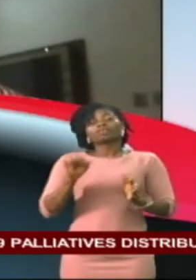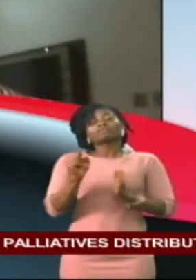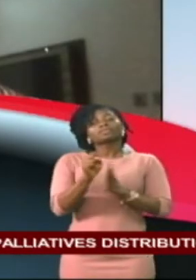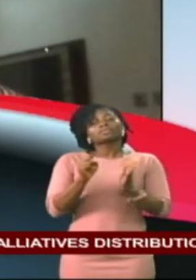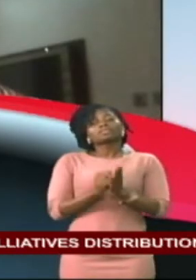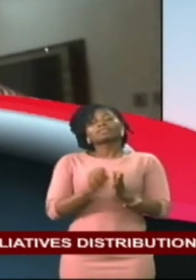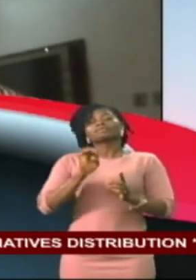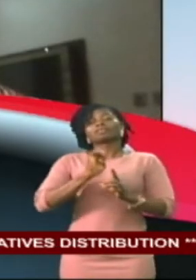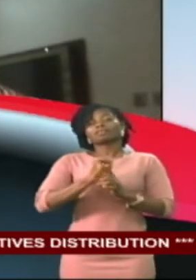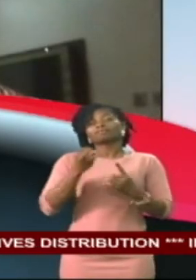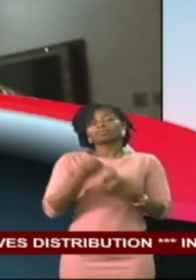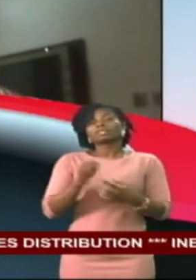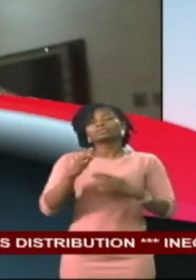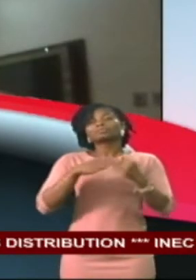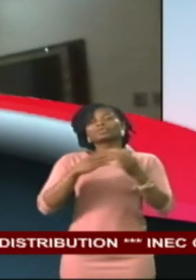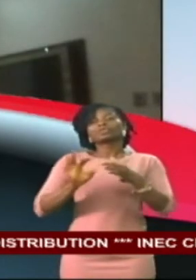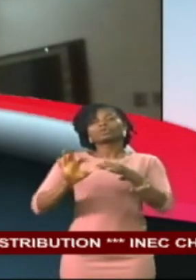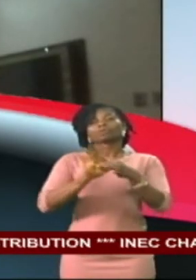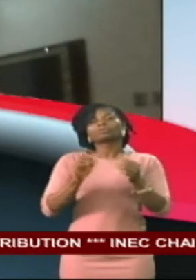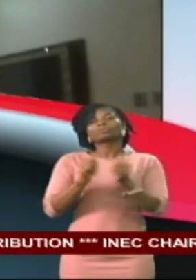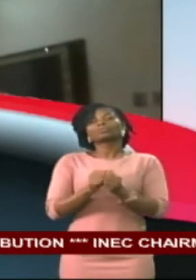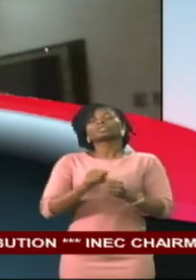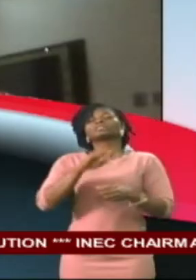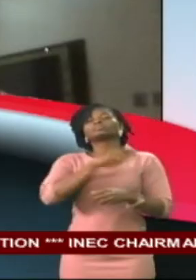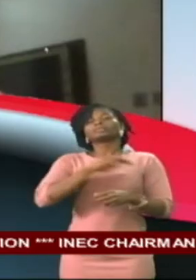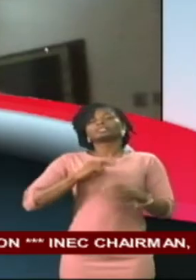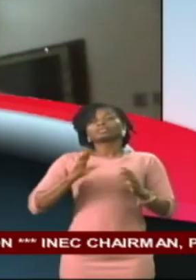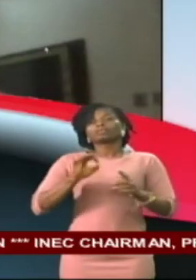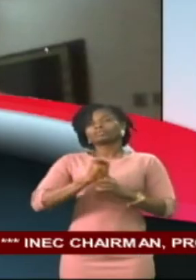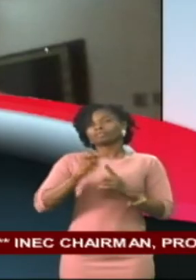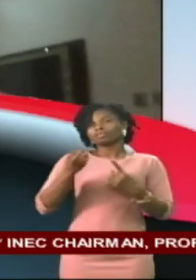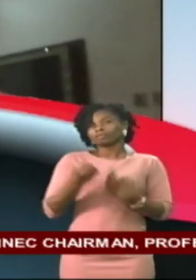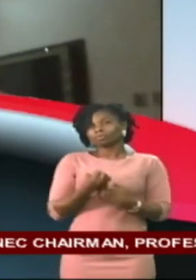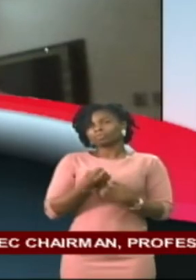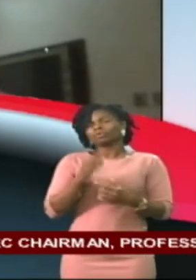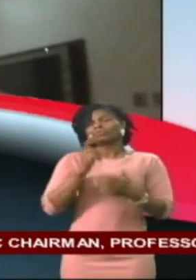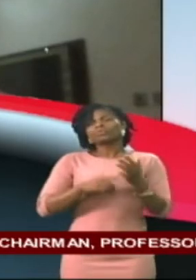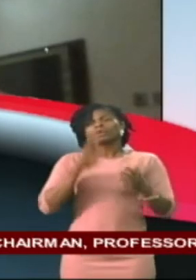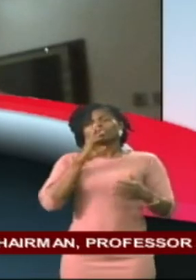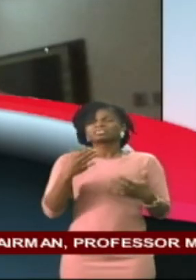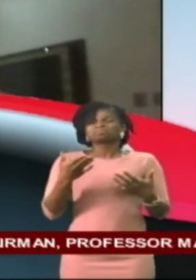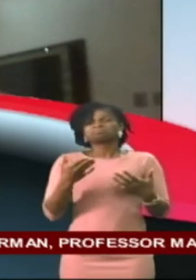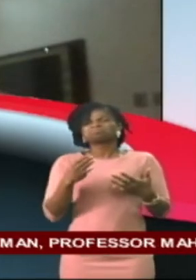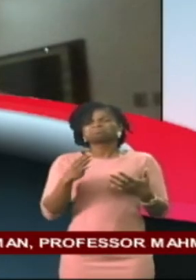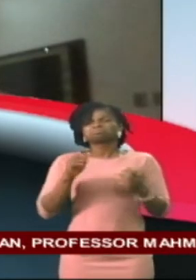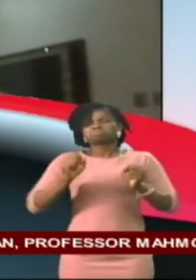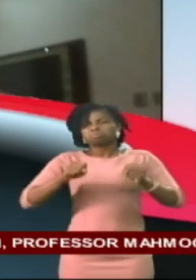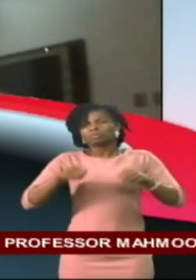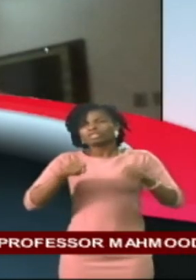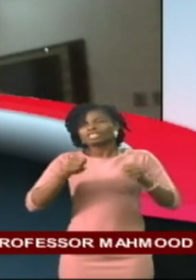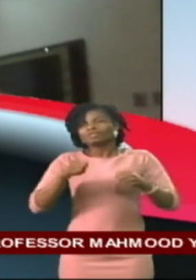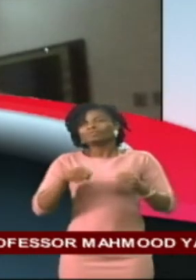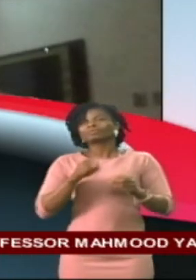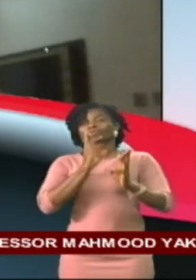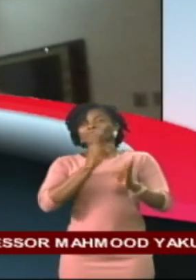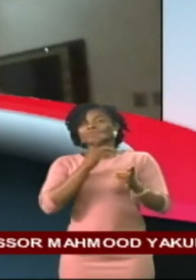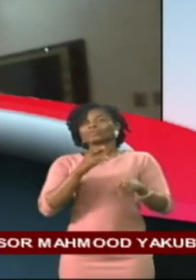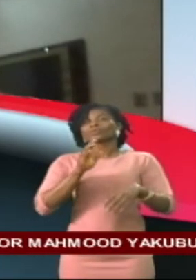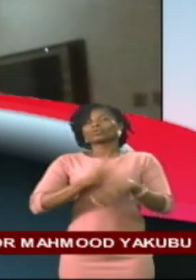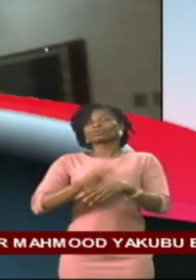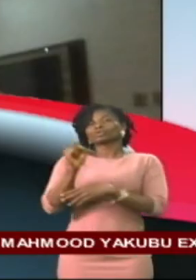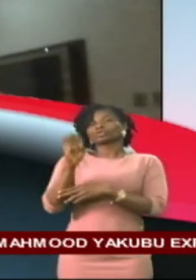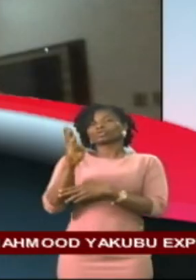is building collaborations with the Commissioners of Environment in states of the country. What are the likely outcomes of such national and